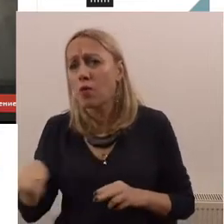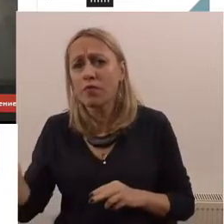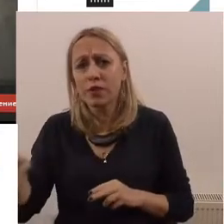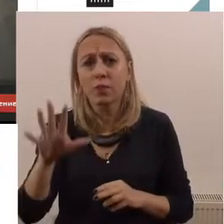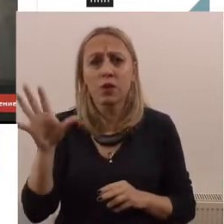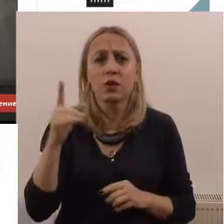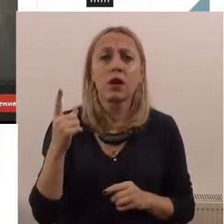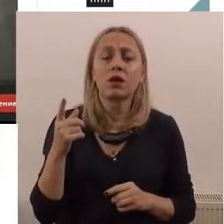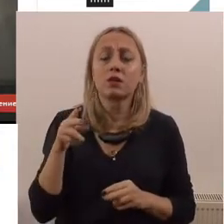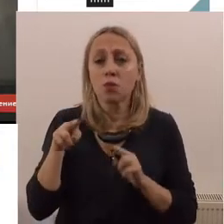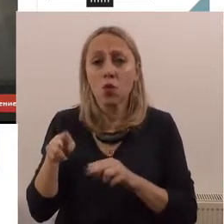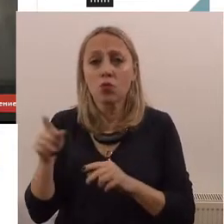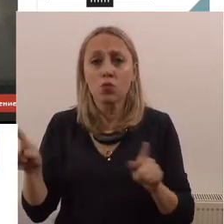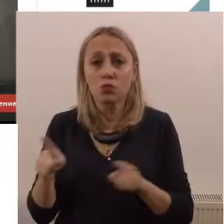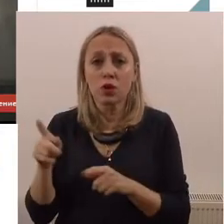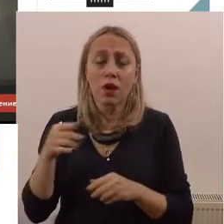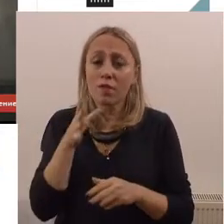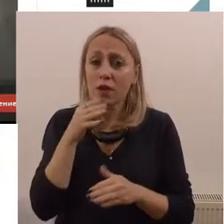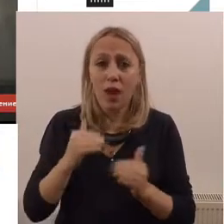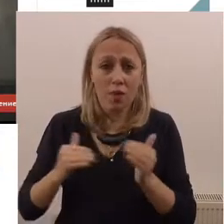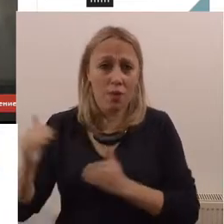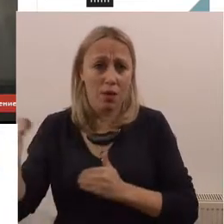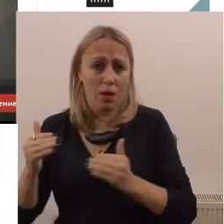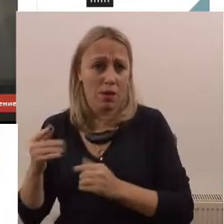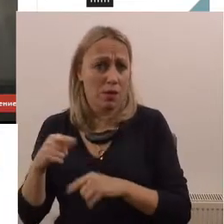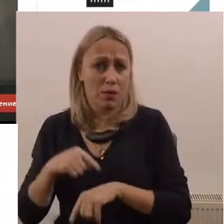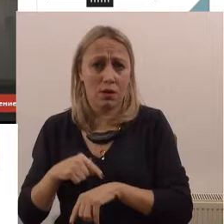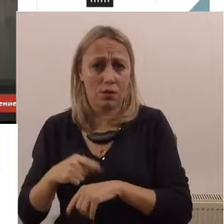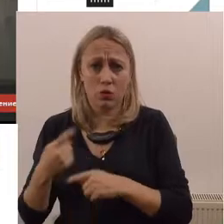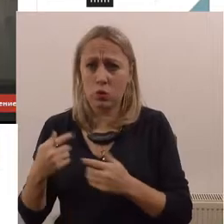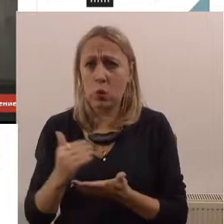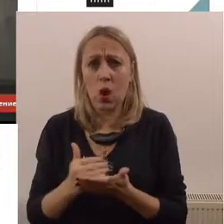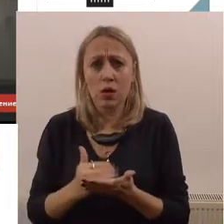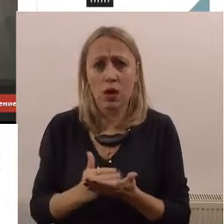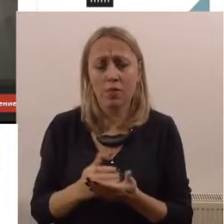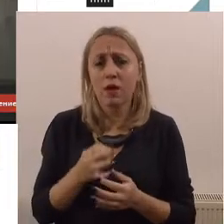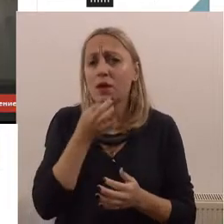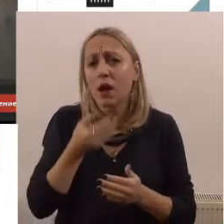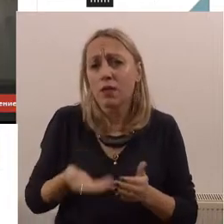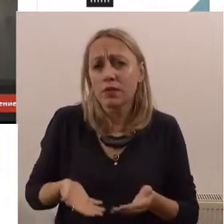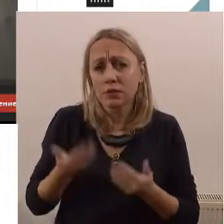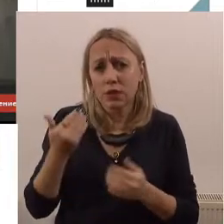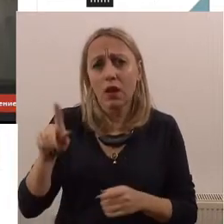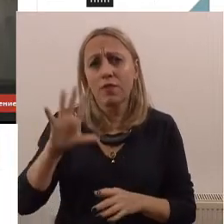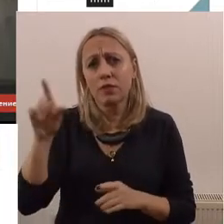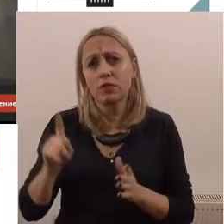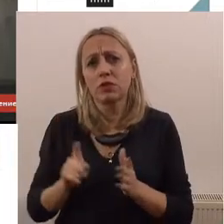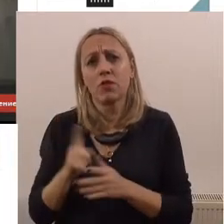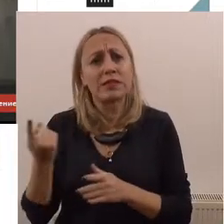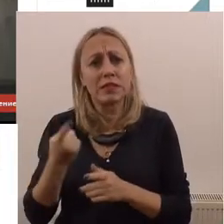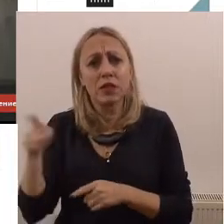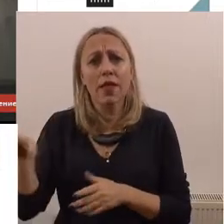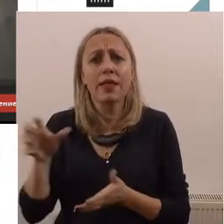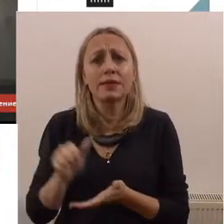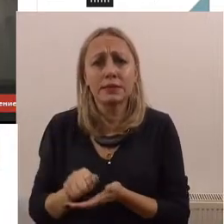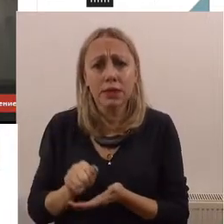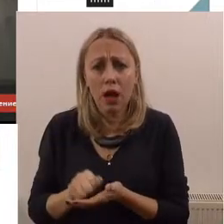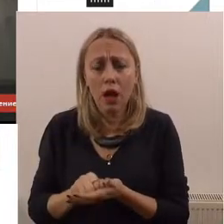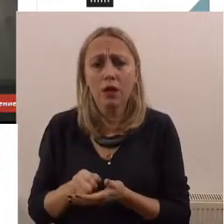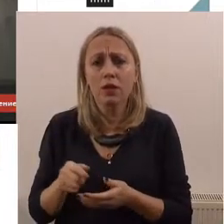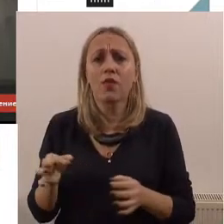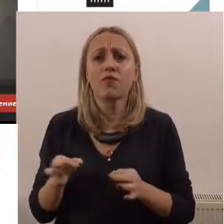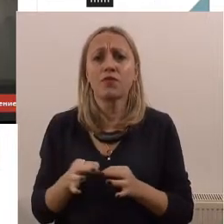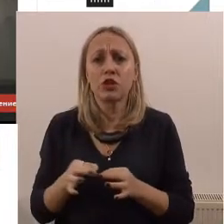begins. There is no way to bring them all together at once. They work in different